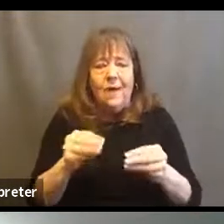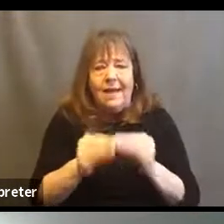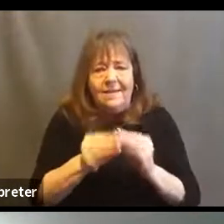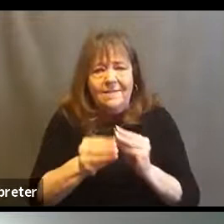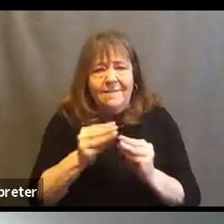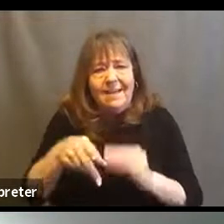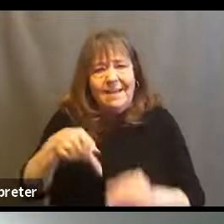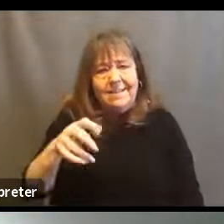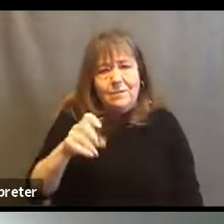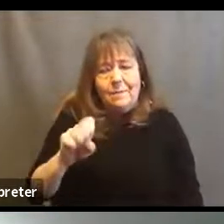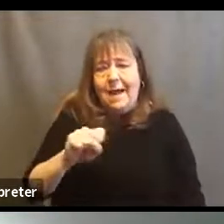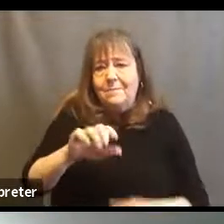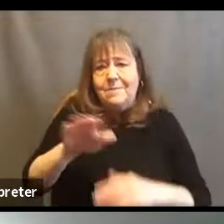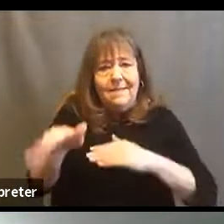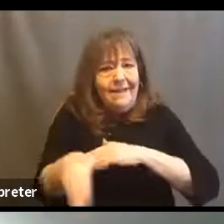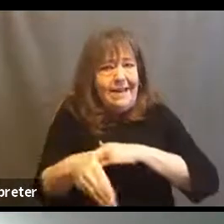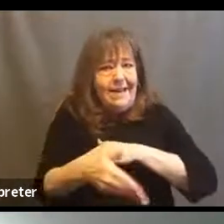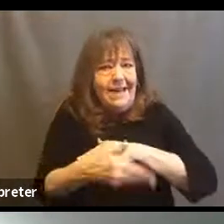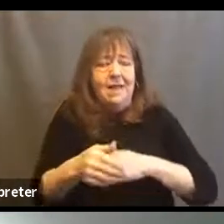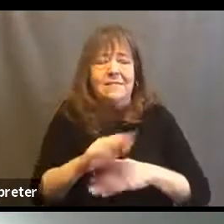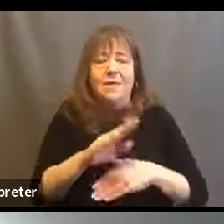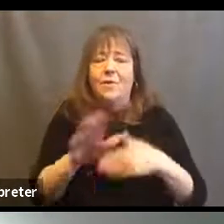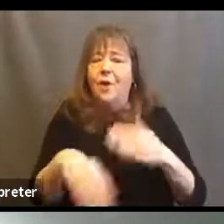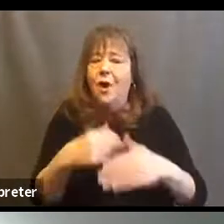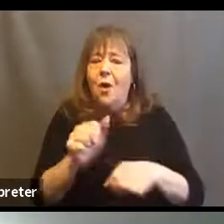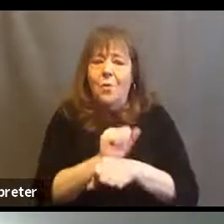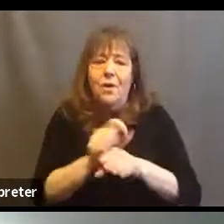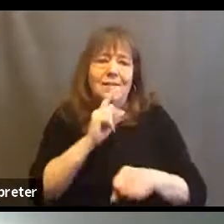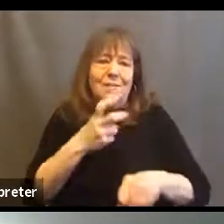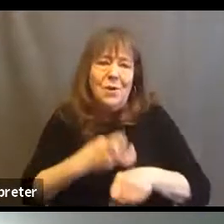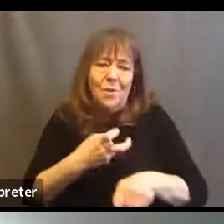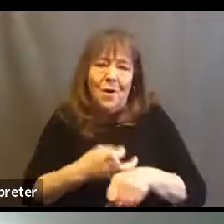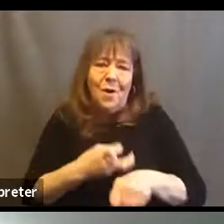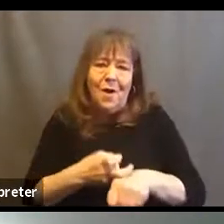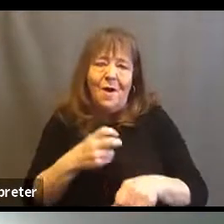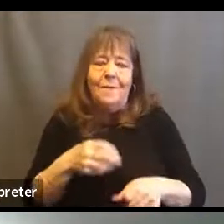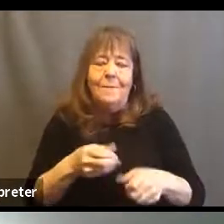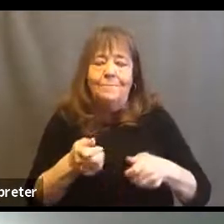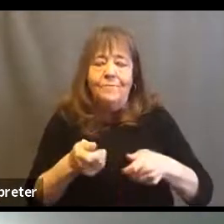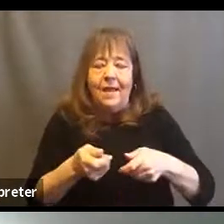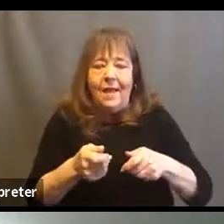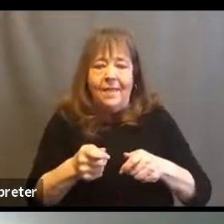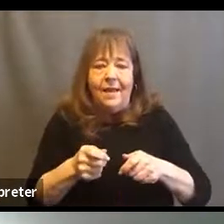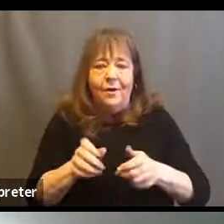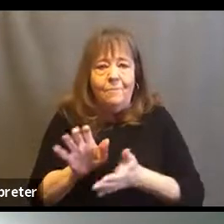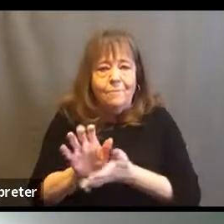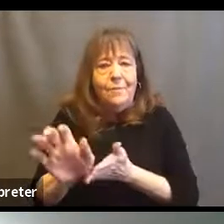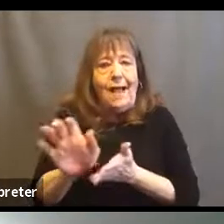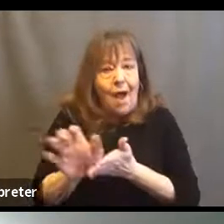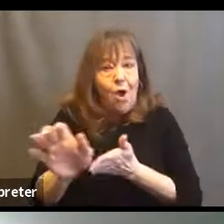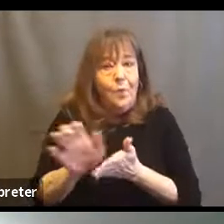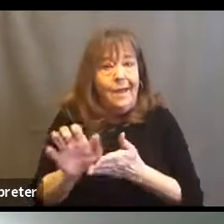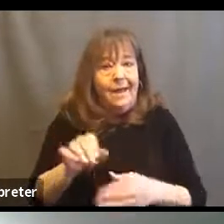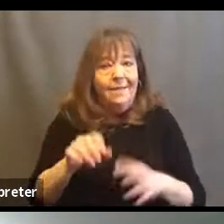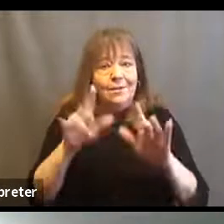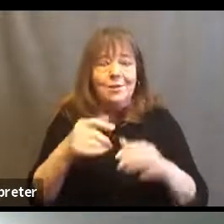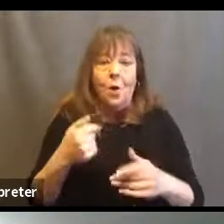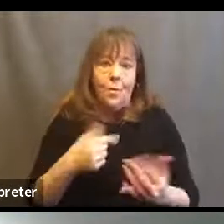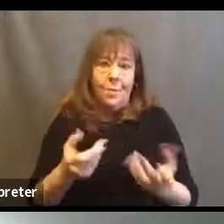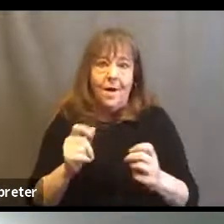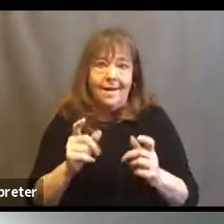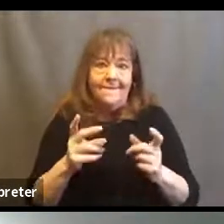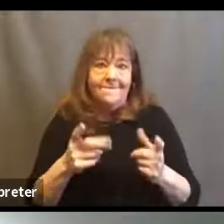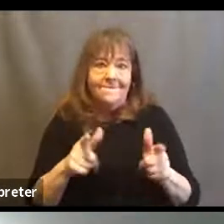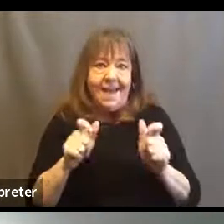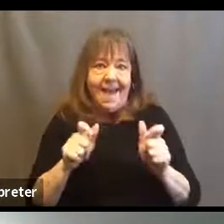lot of good, hard work. All those teams that are out there moving snow off the streets, all that stuff. Of course, we want it done faster, but they're working